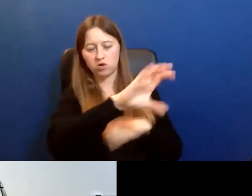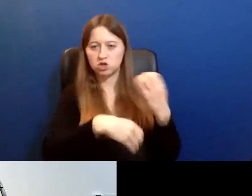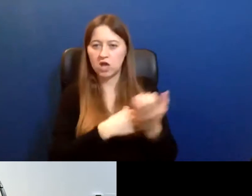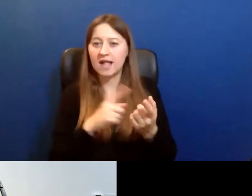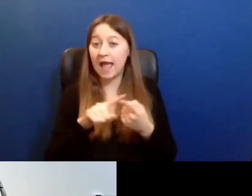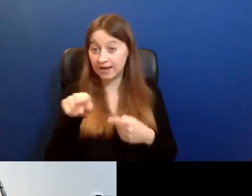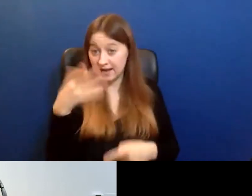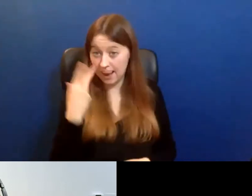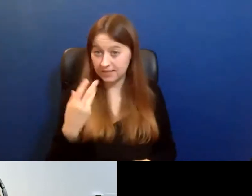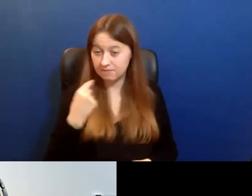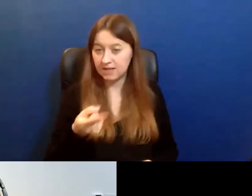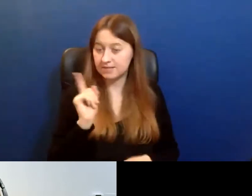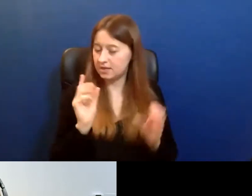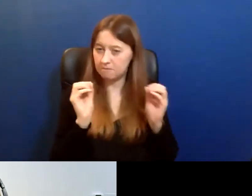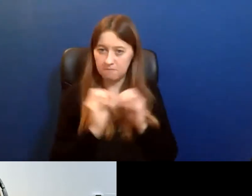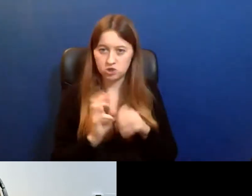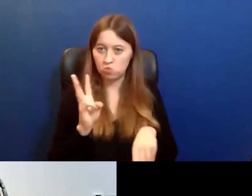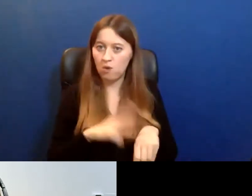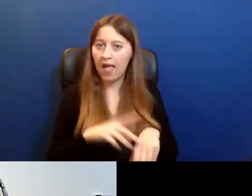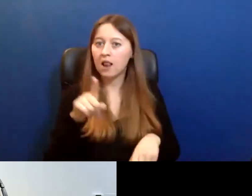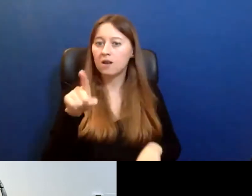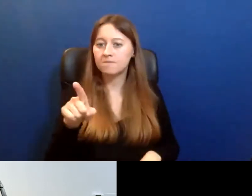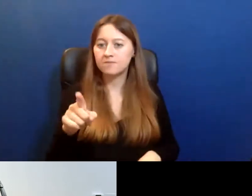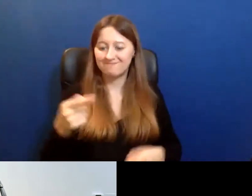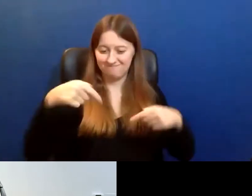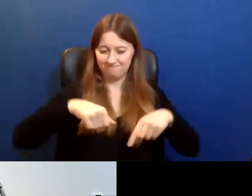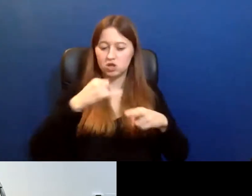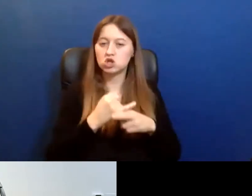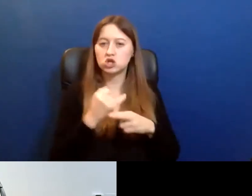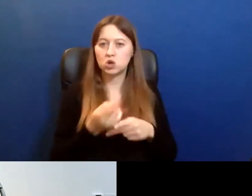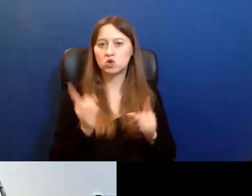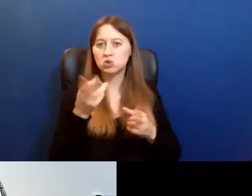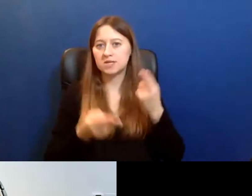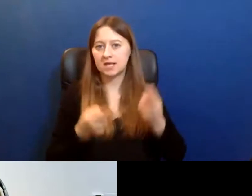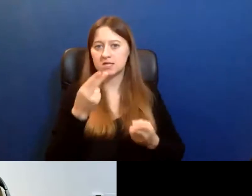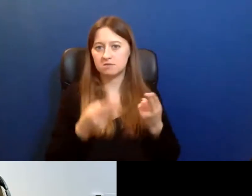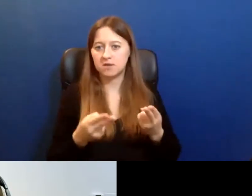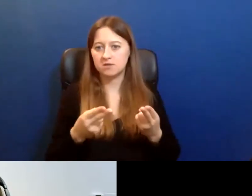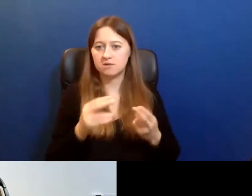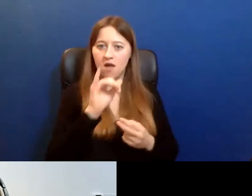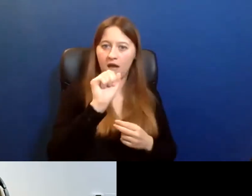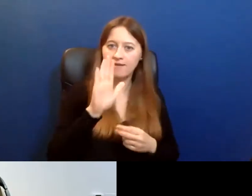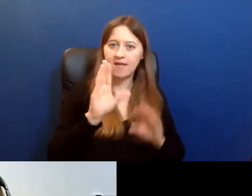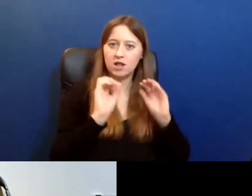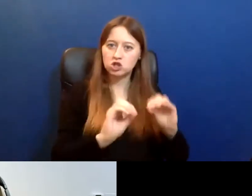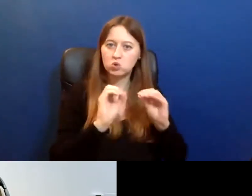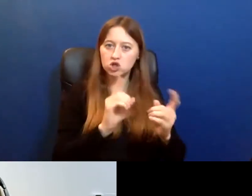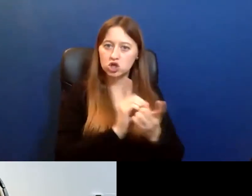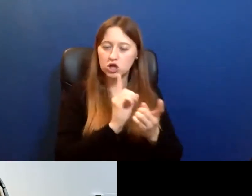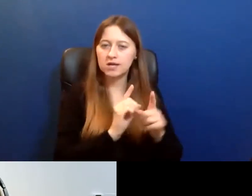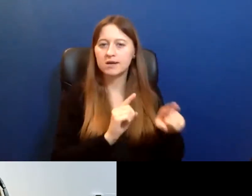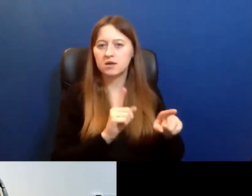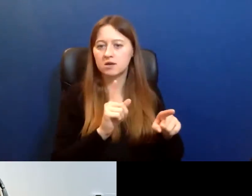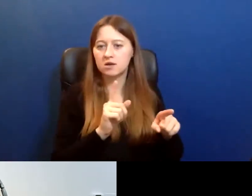really well. That's in the school, that's how we do our assessments with the ISL tutor, an